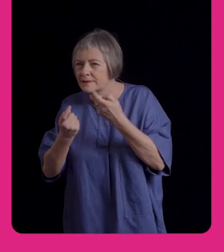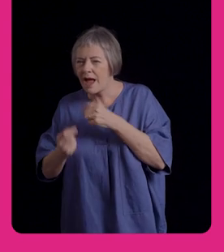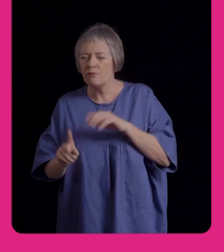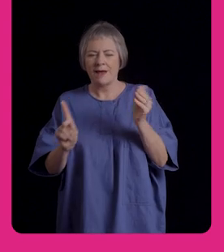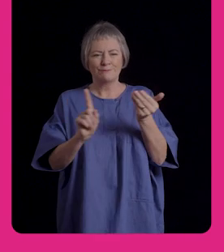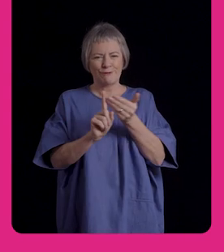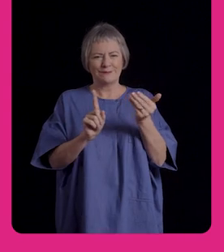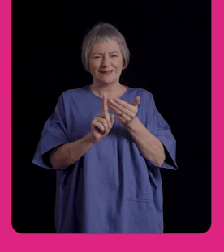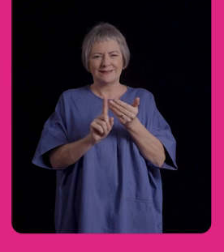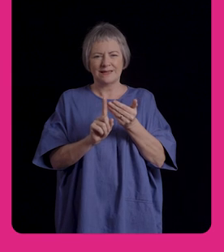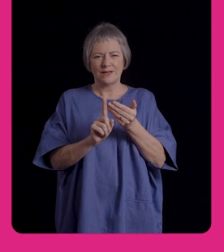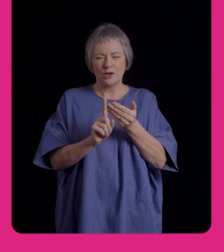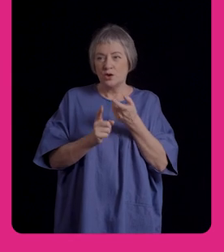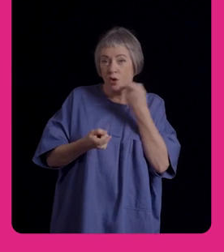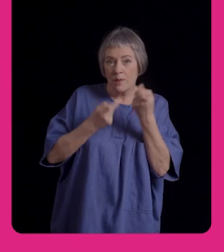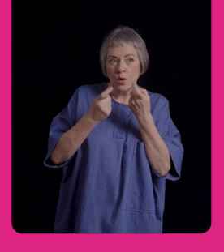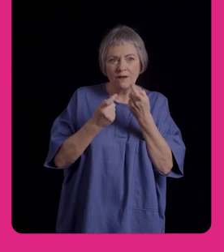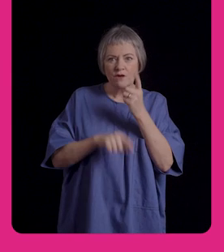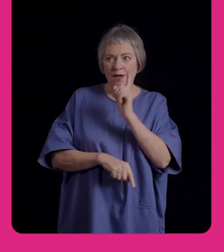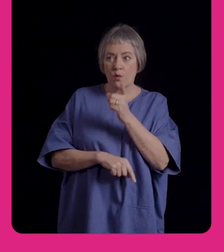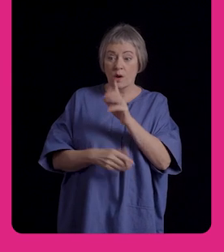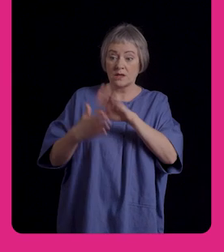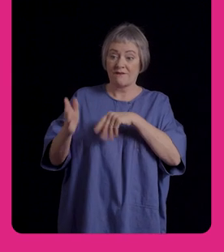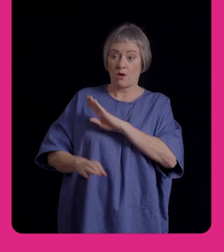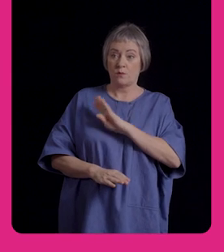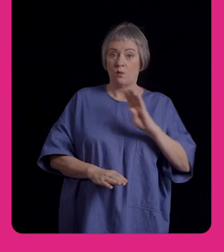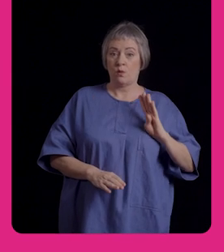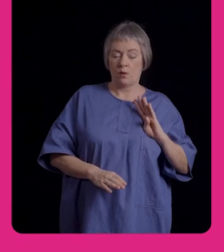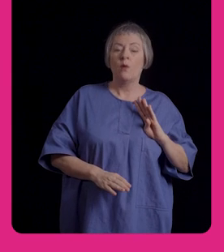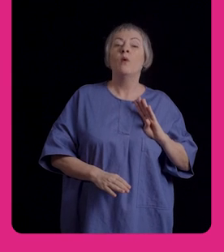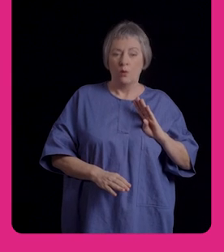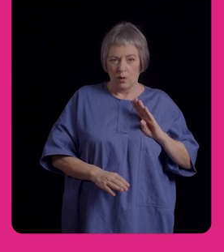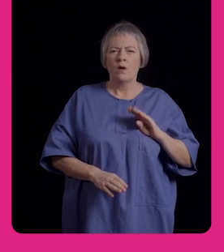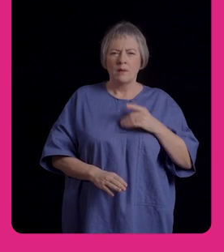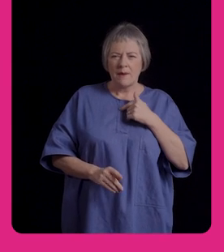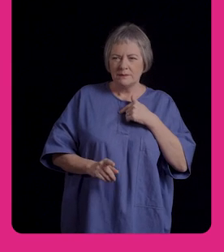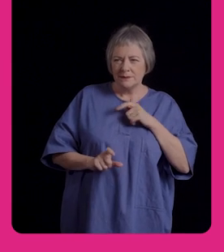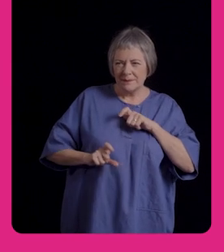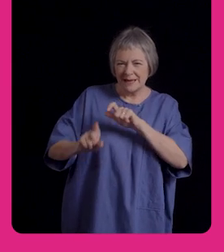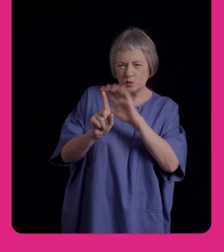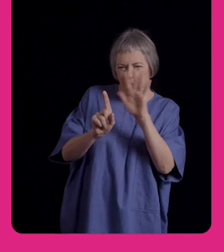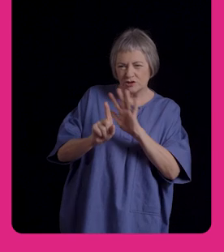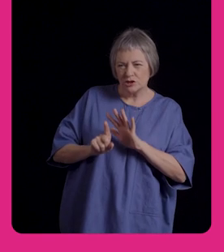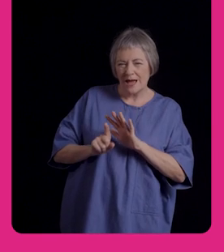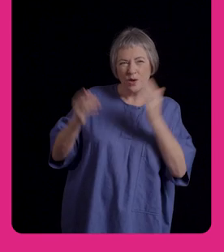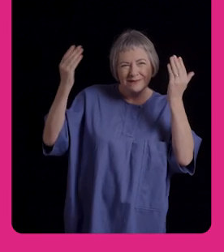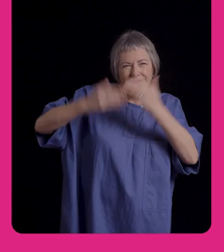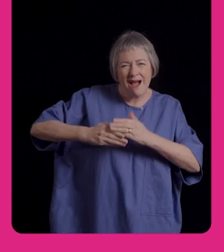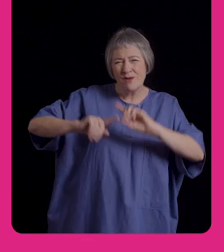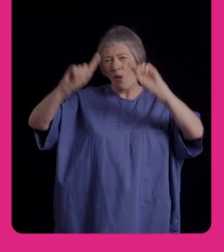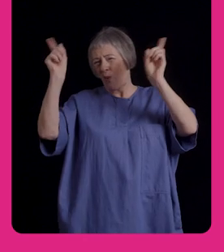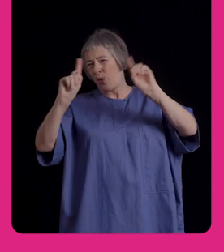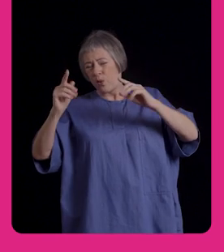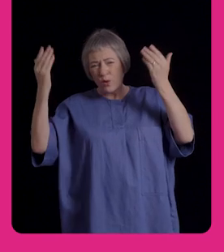know this. And so, you know, I'm looking for any warnings from him. But otherwise, I'm keeping to the shadows. It's a dark and